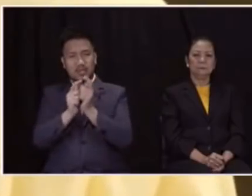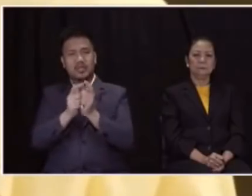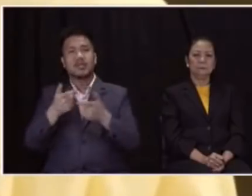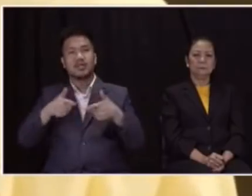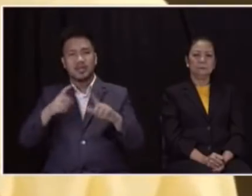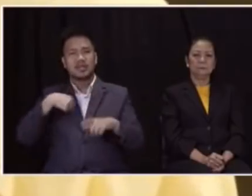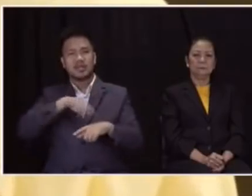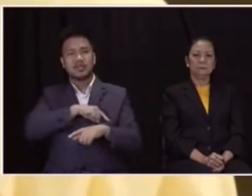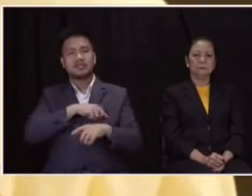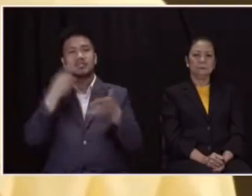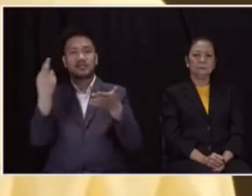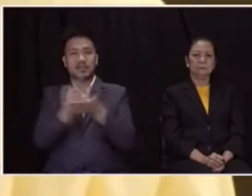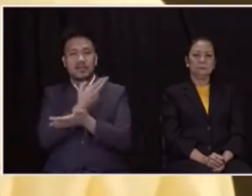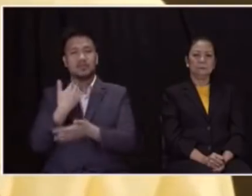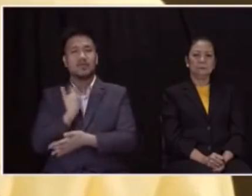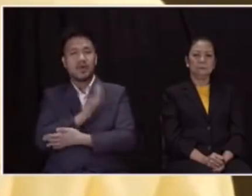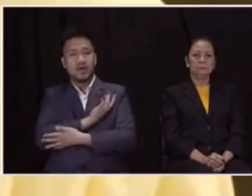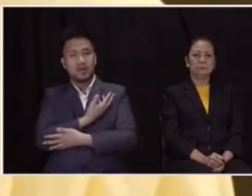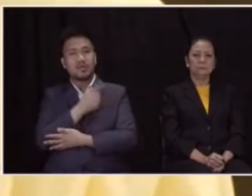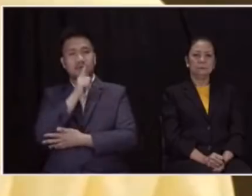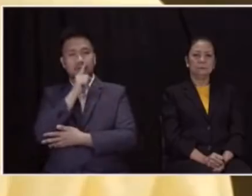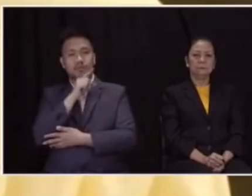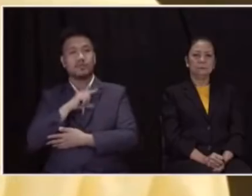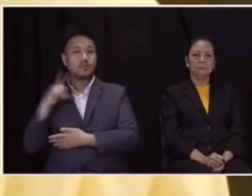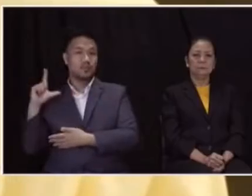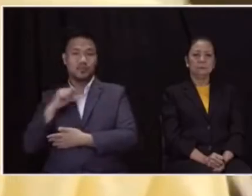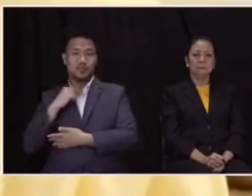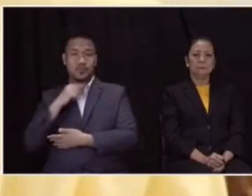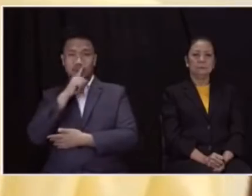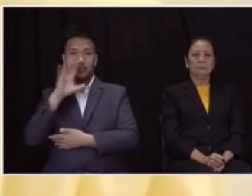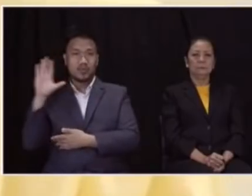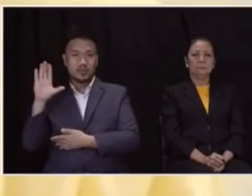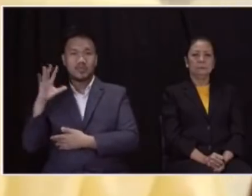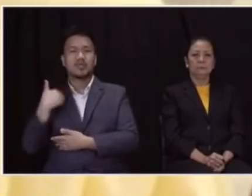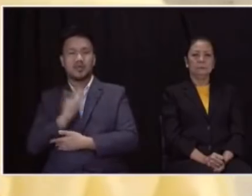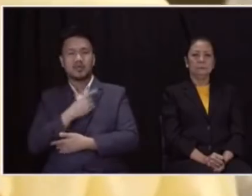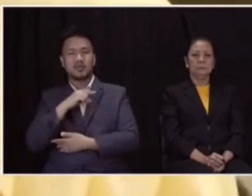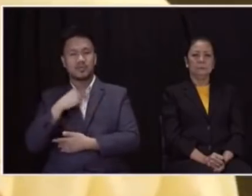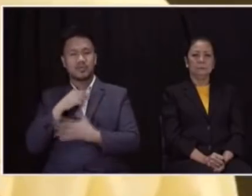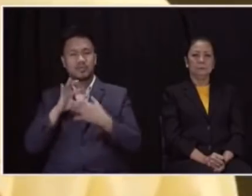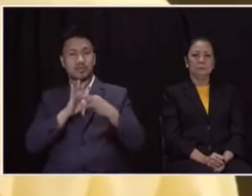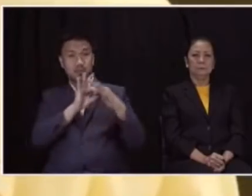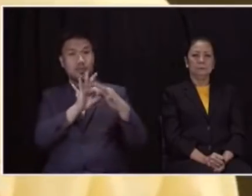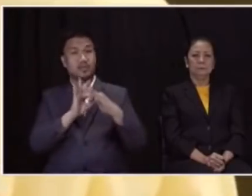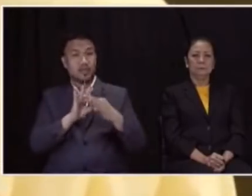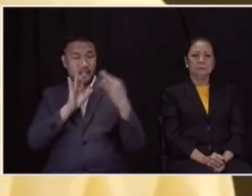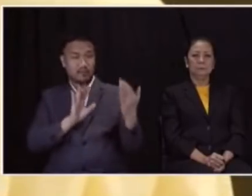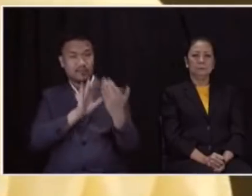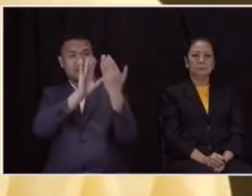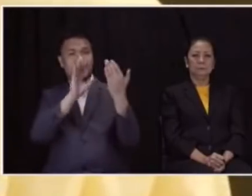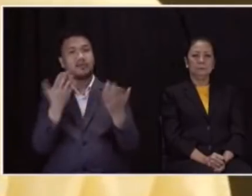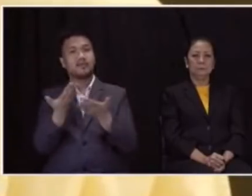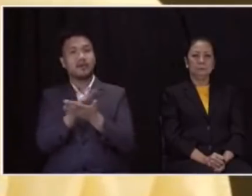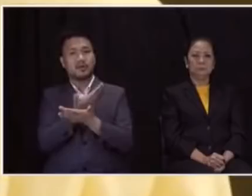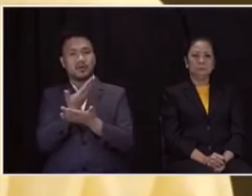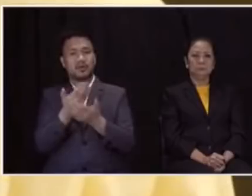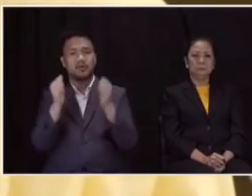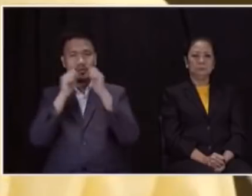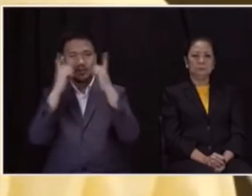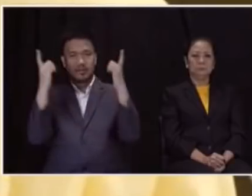let us renew our priestly promises and our priestly commitment in front of our new